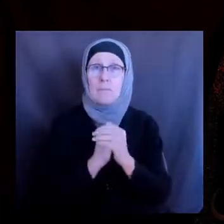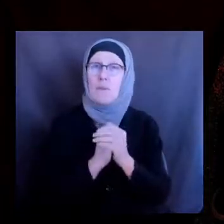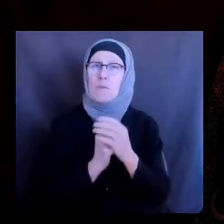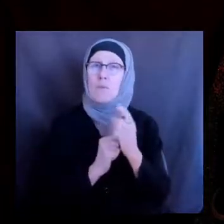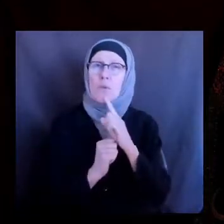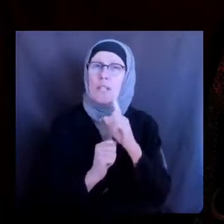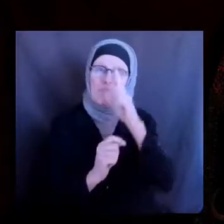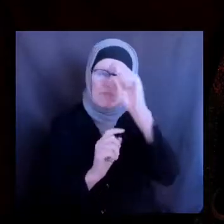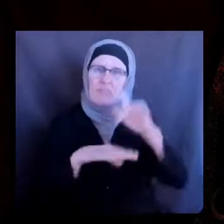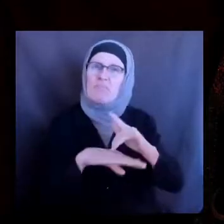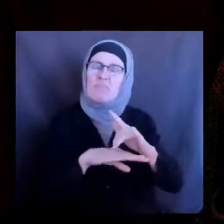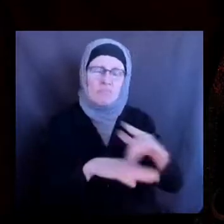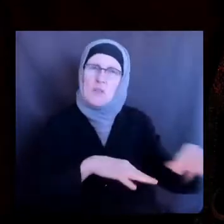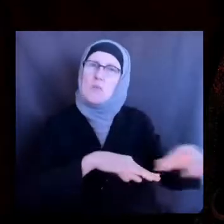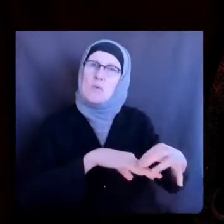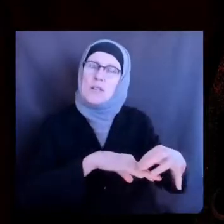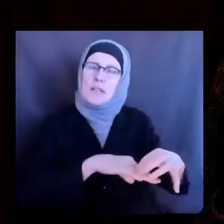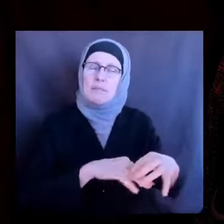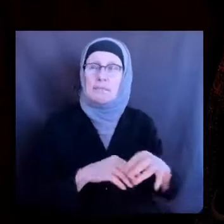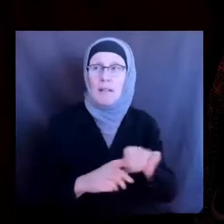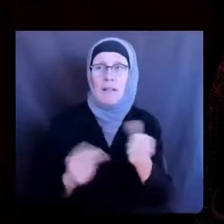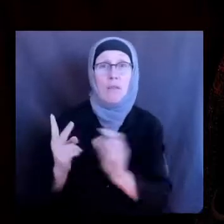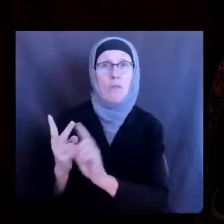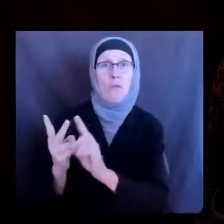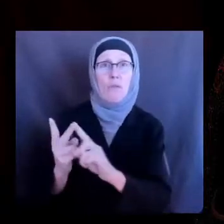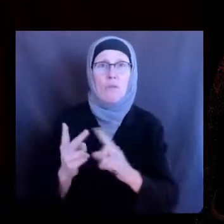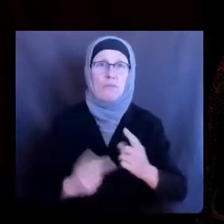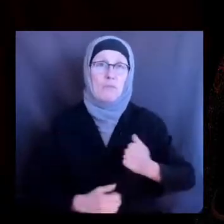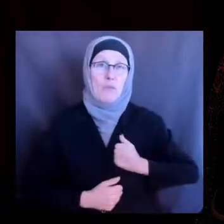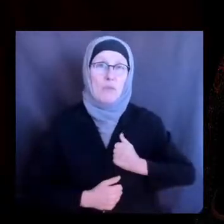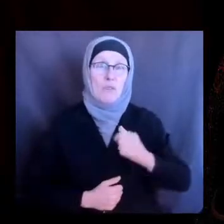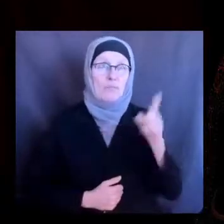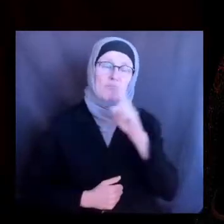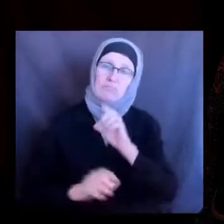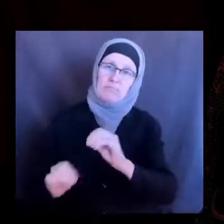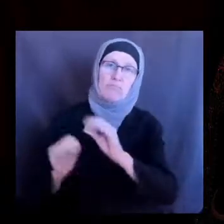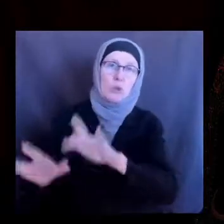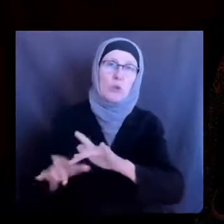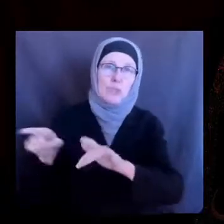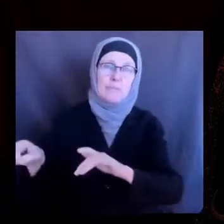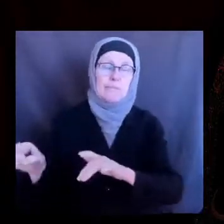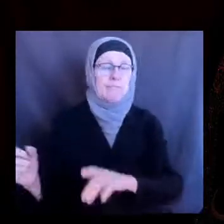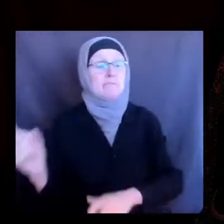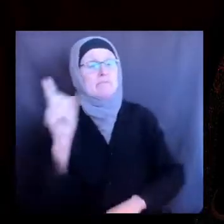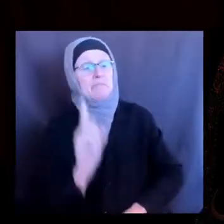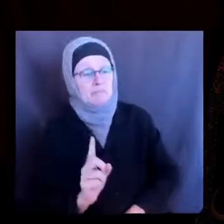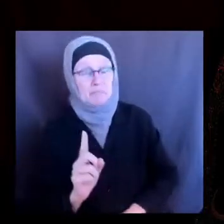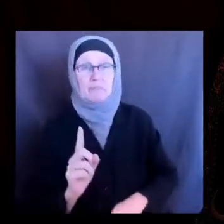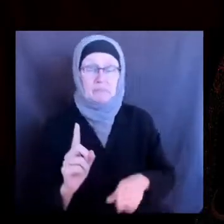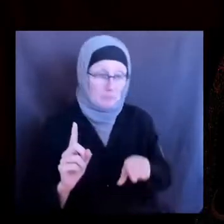comes with another dagger and starts cutting the